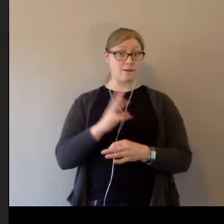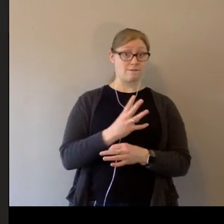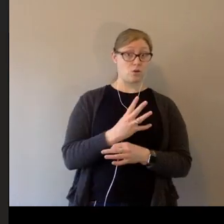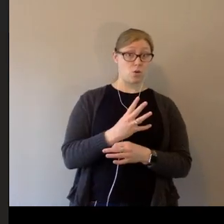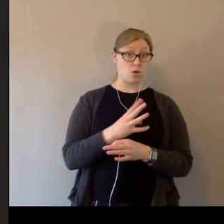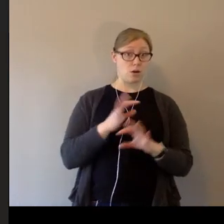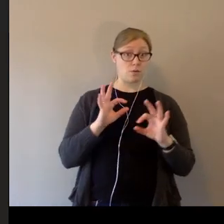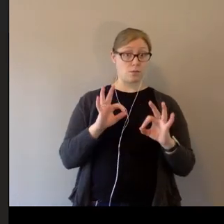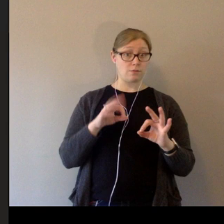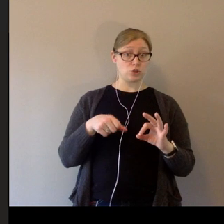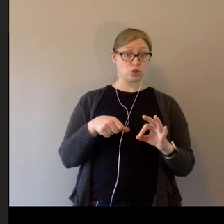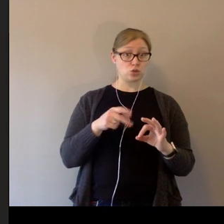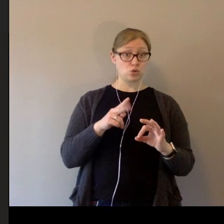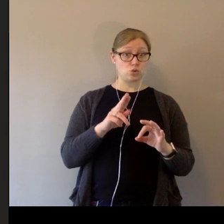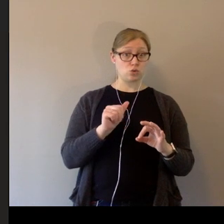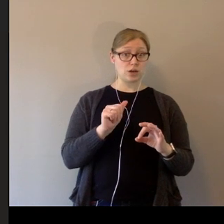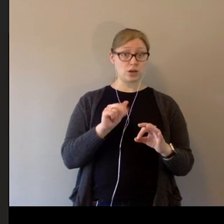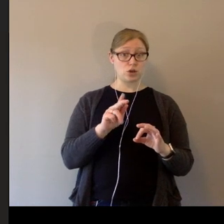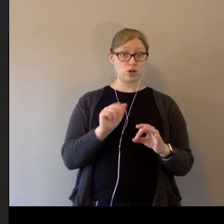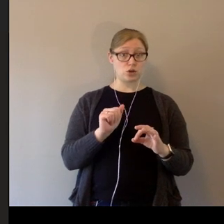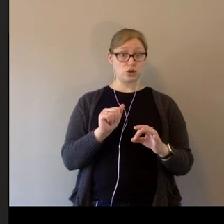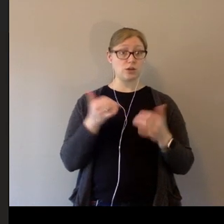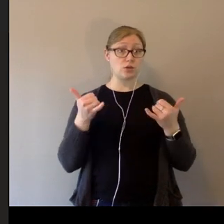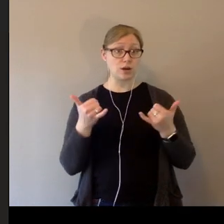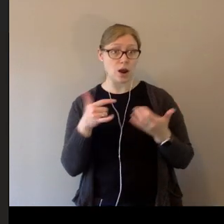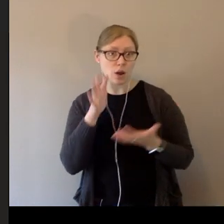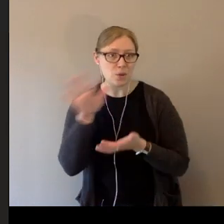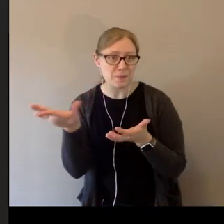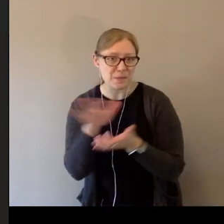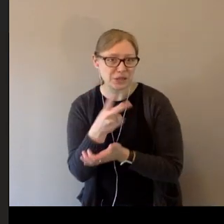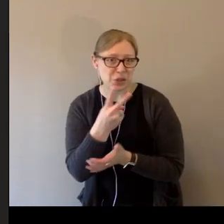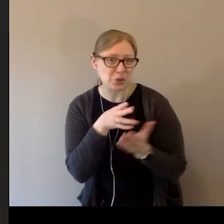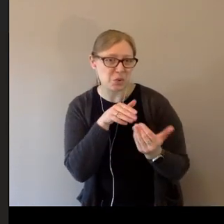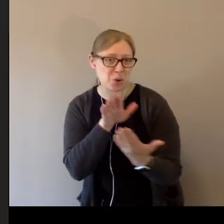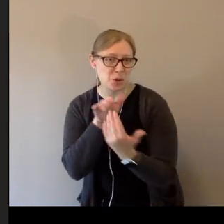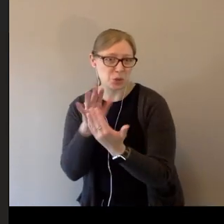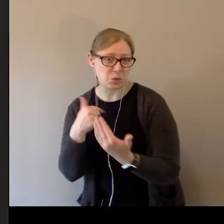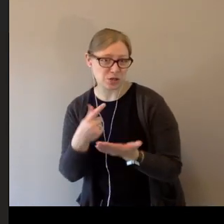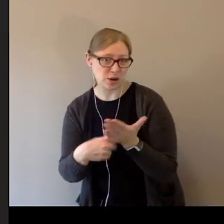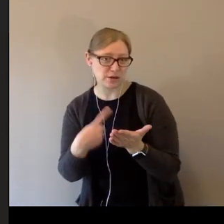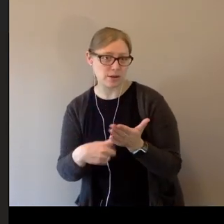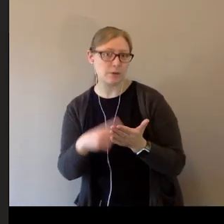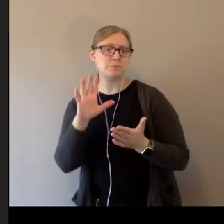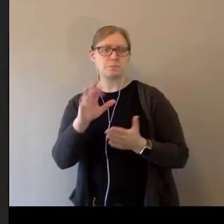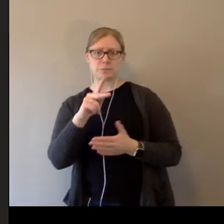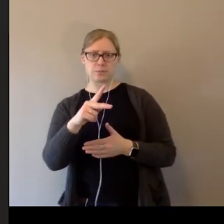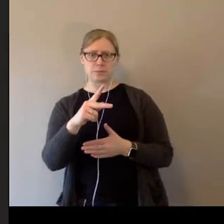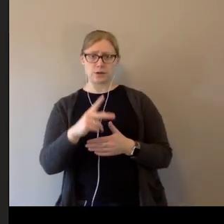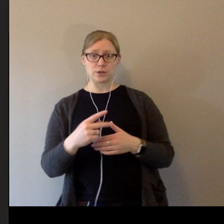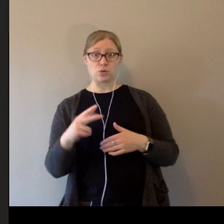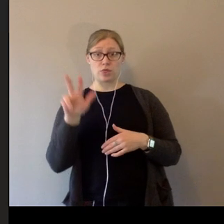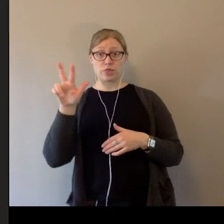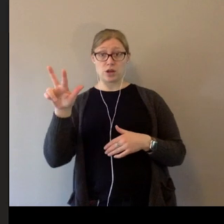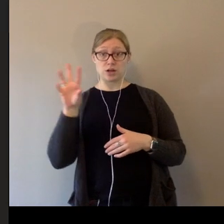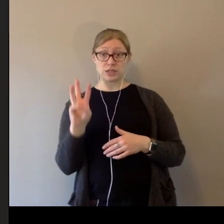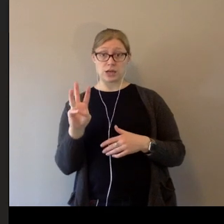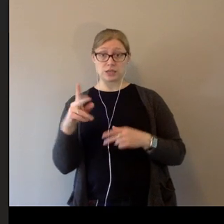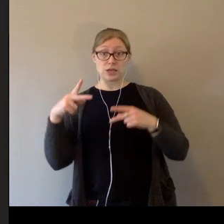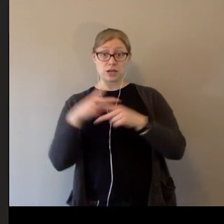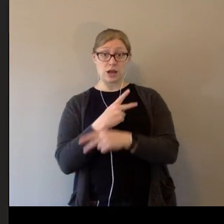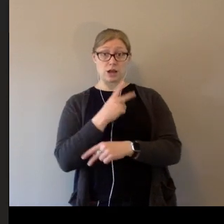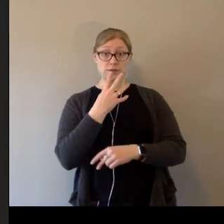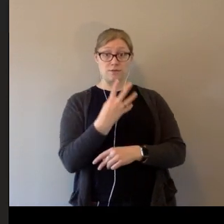gonna kind of combine the two methods that we talked about. I'm gonna say, okay, well this would be 36 times